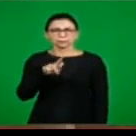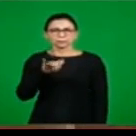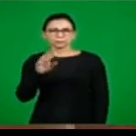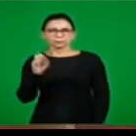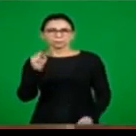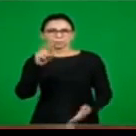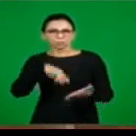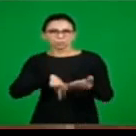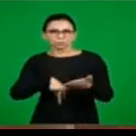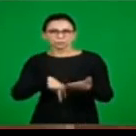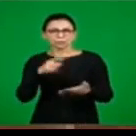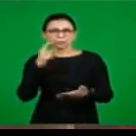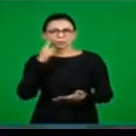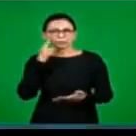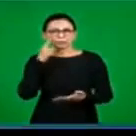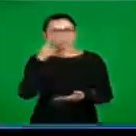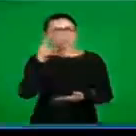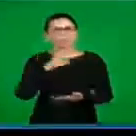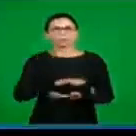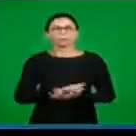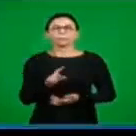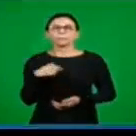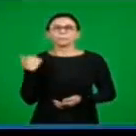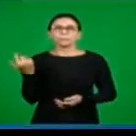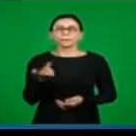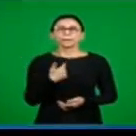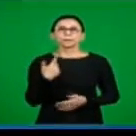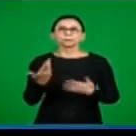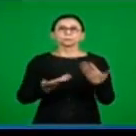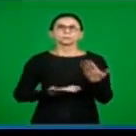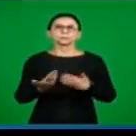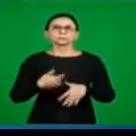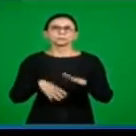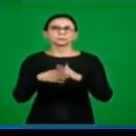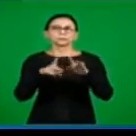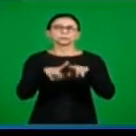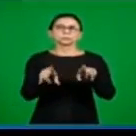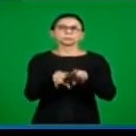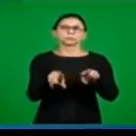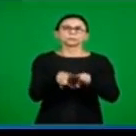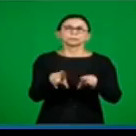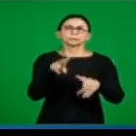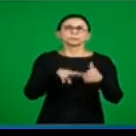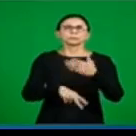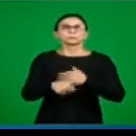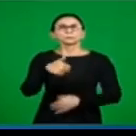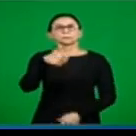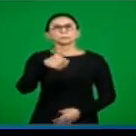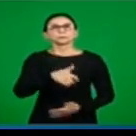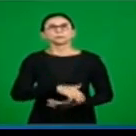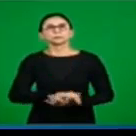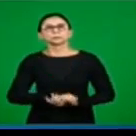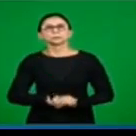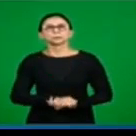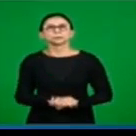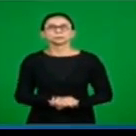Pastor Zé can pick up the microphone. We are going to follow. And the brethren from all the church and the pastors also.